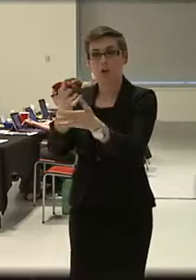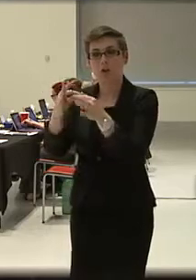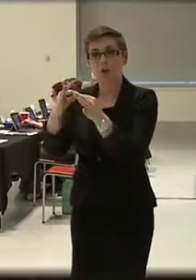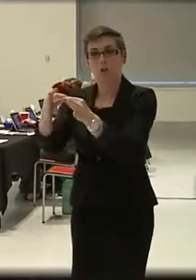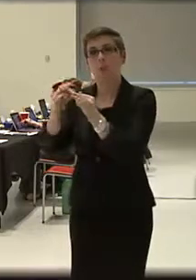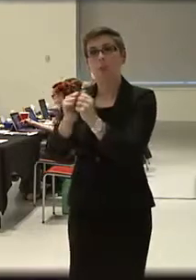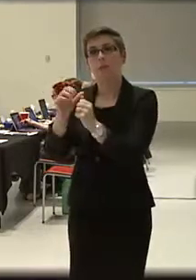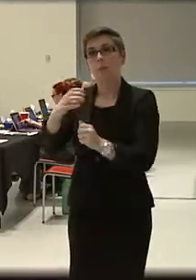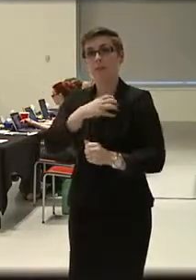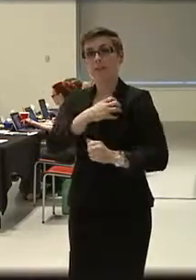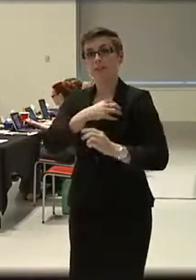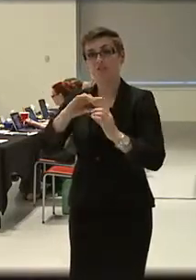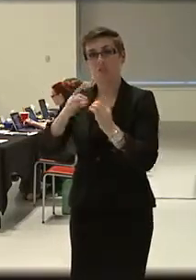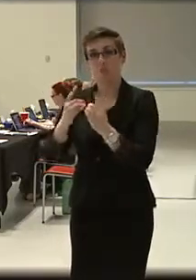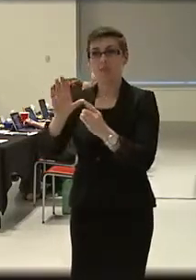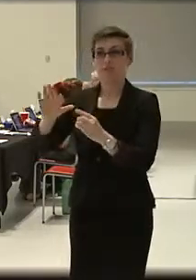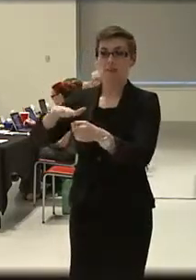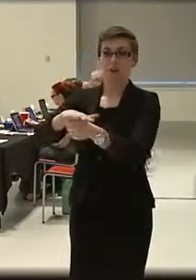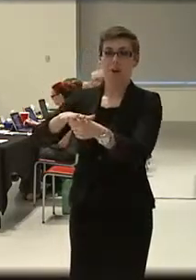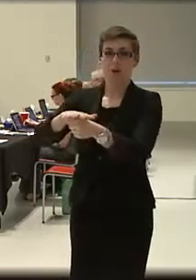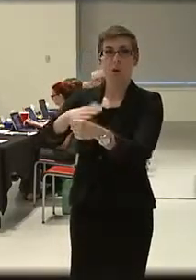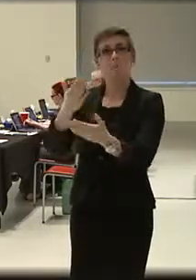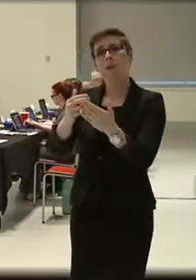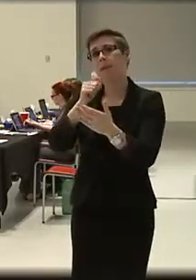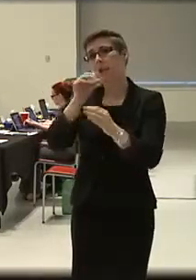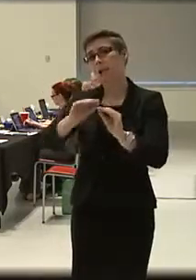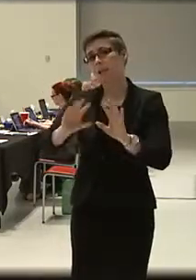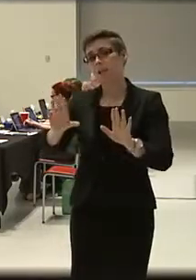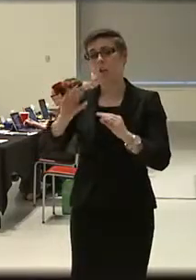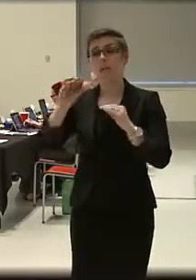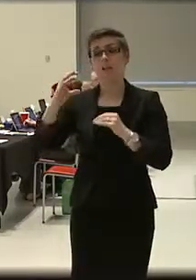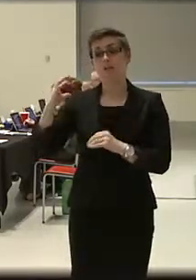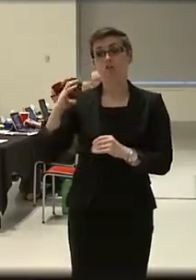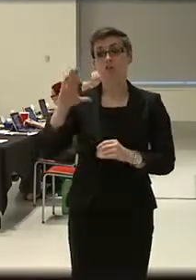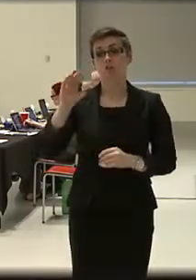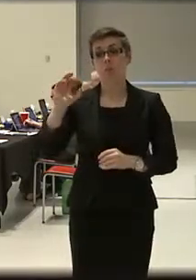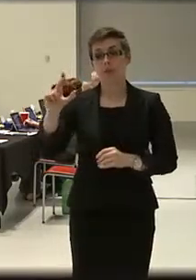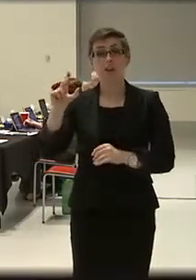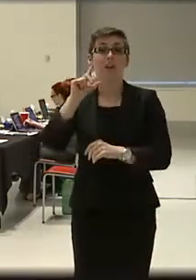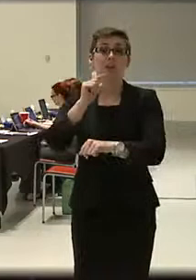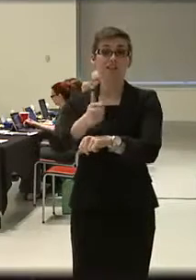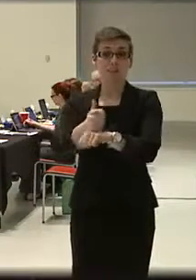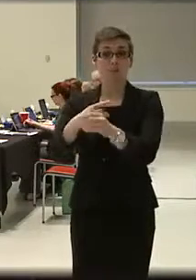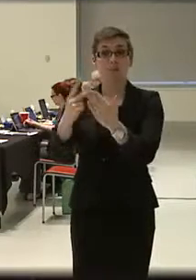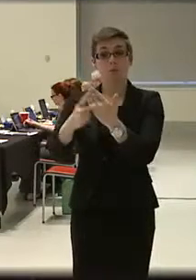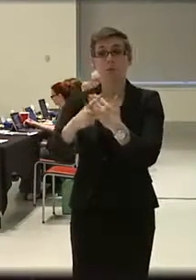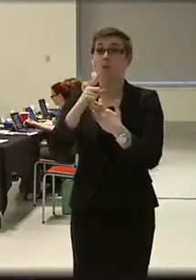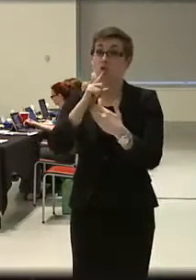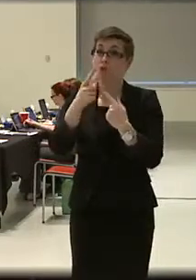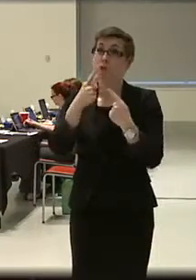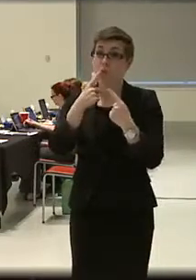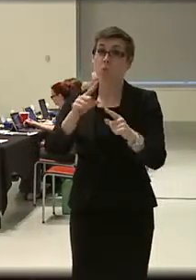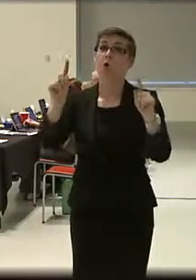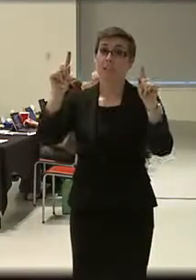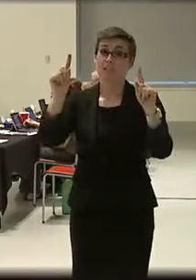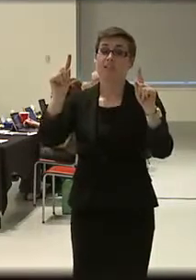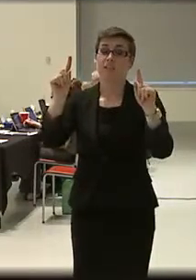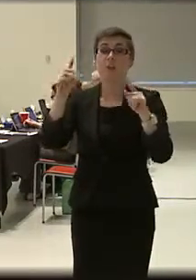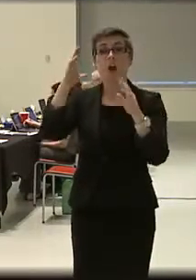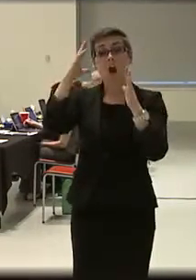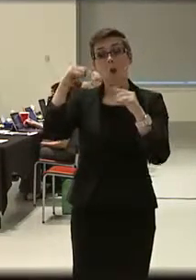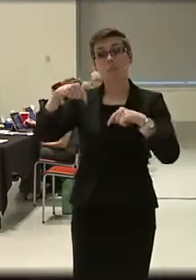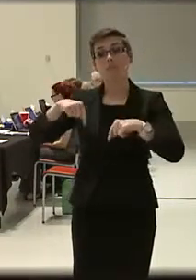been clear, but Chief Beck put on the line a program that truly works. And I hope that this body